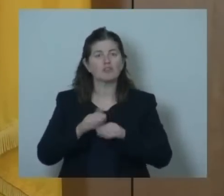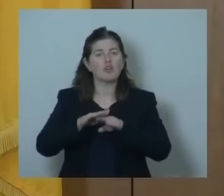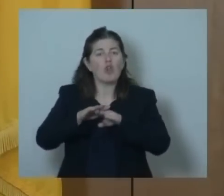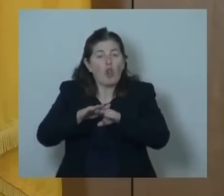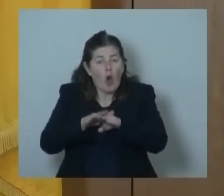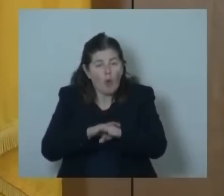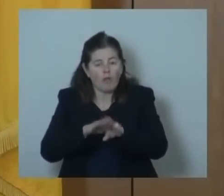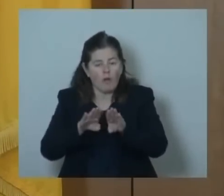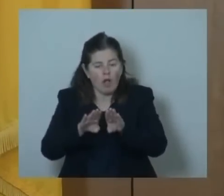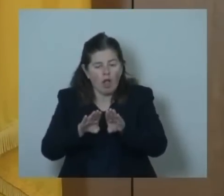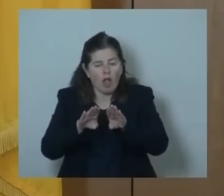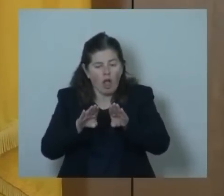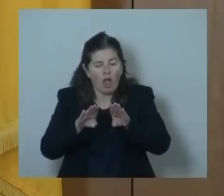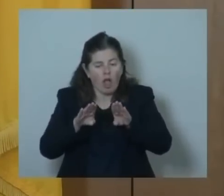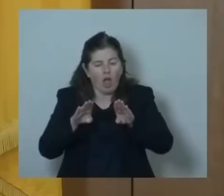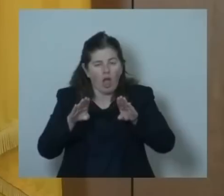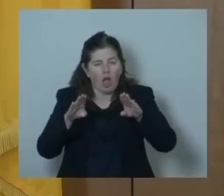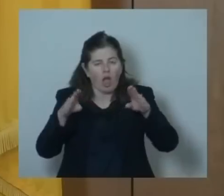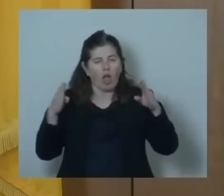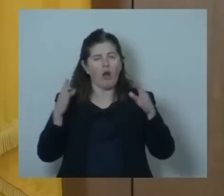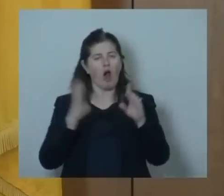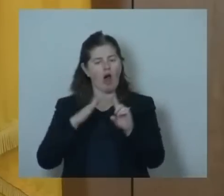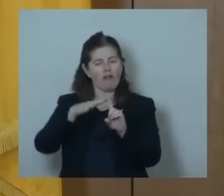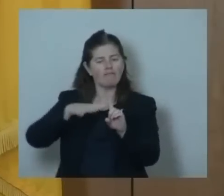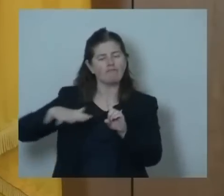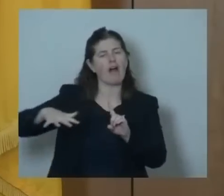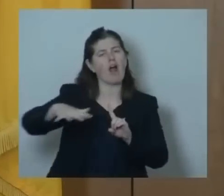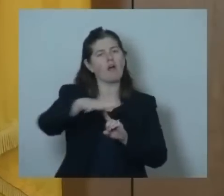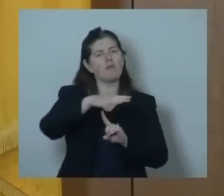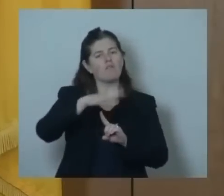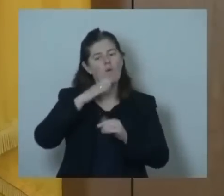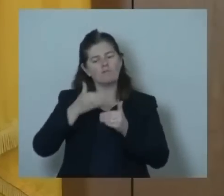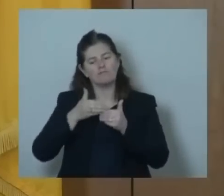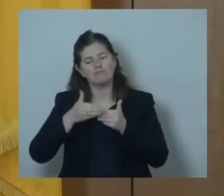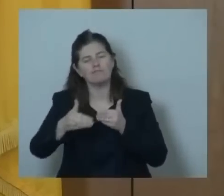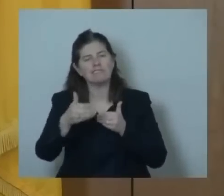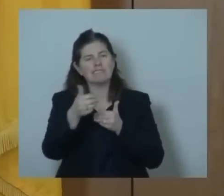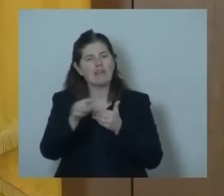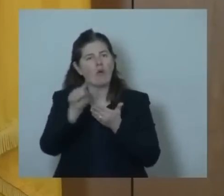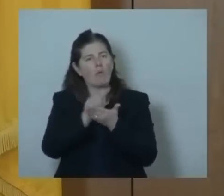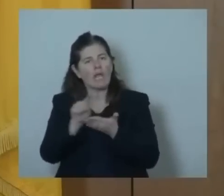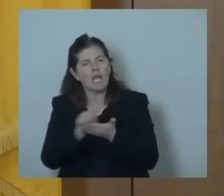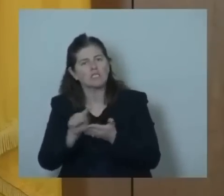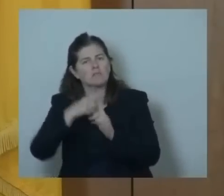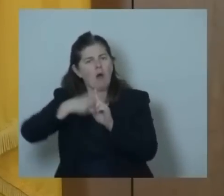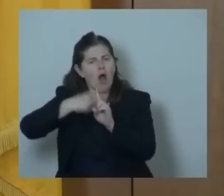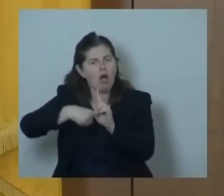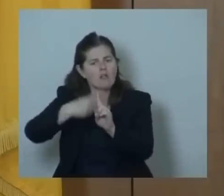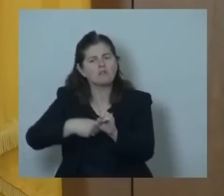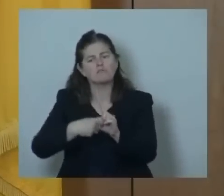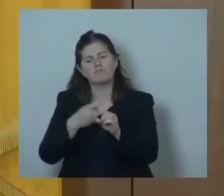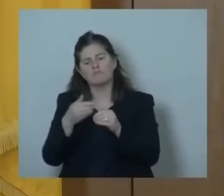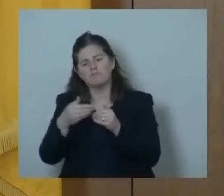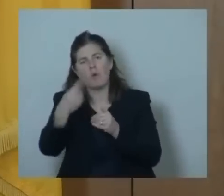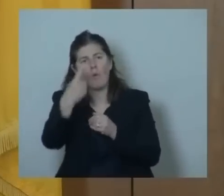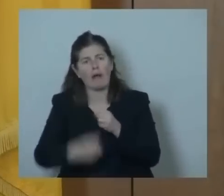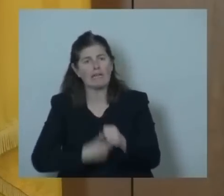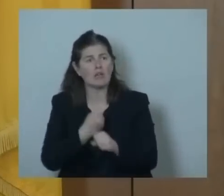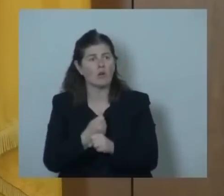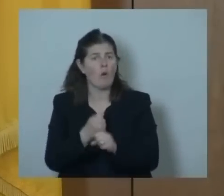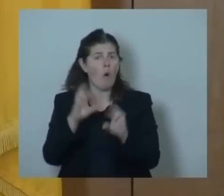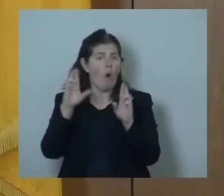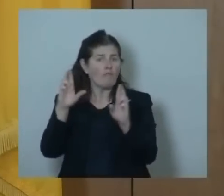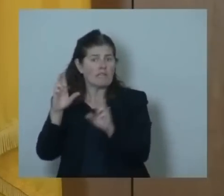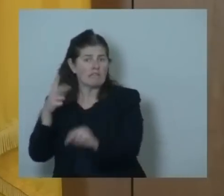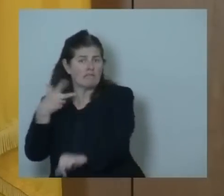restrictions, we're going to create an environment over the next several weeks and months, and in the next year, I hope we get a